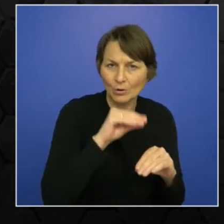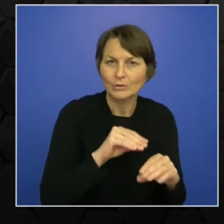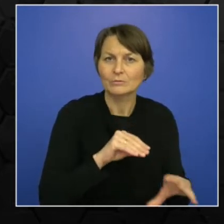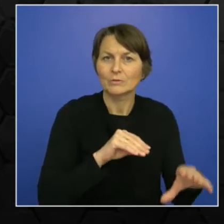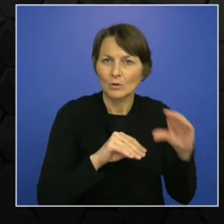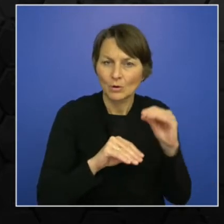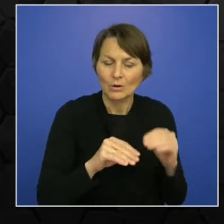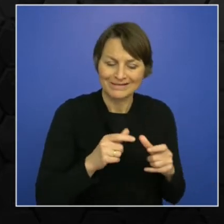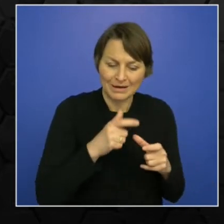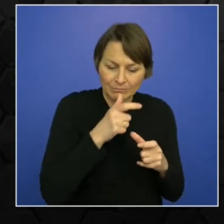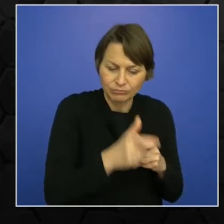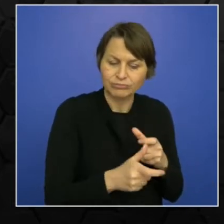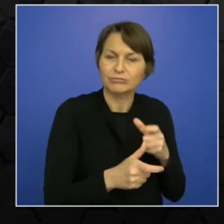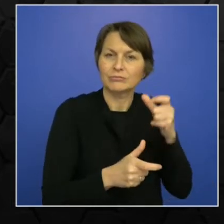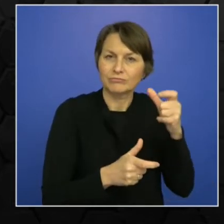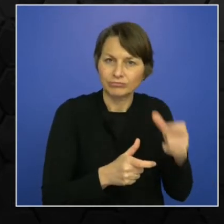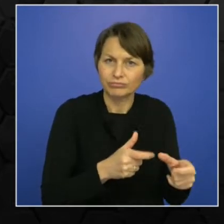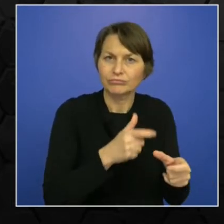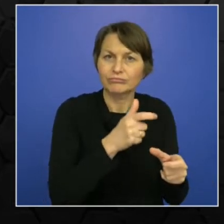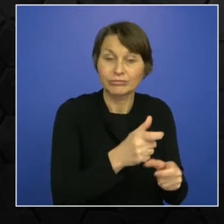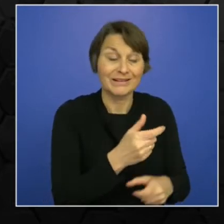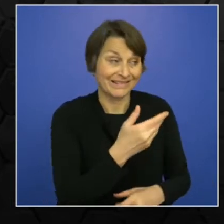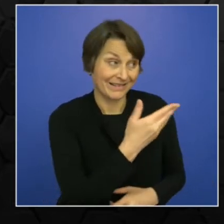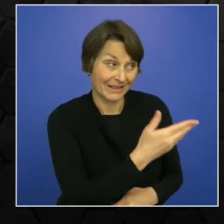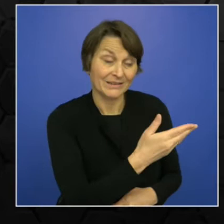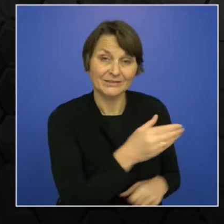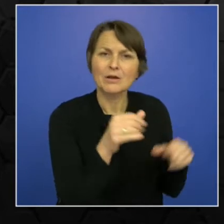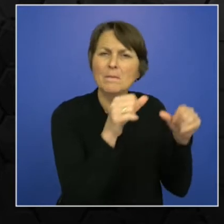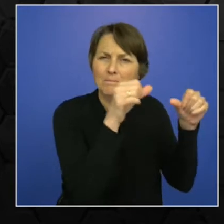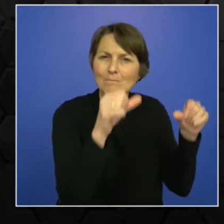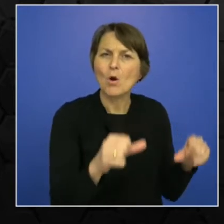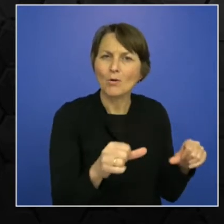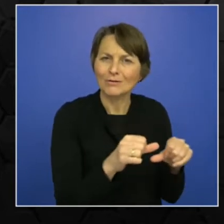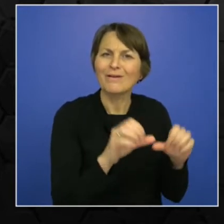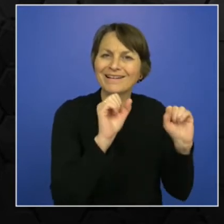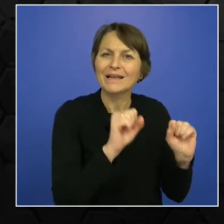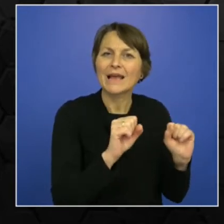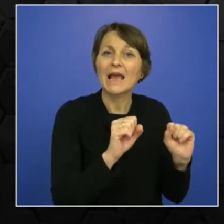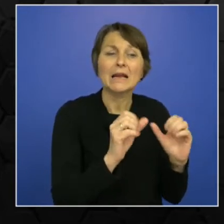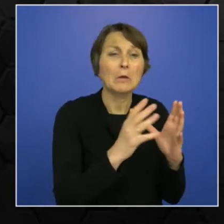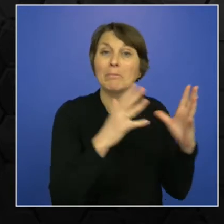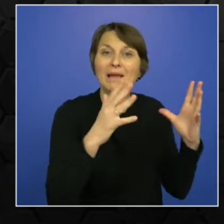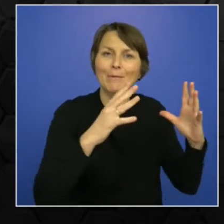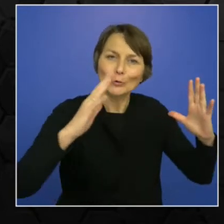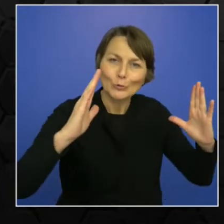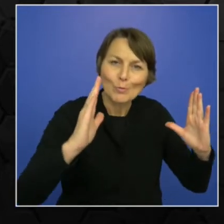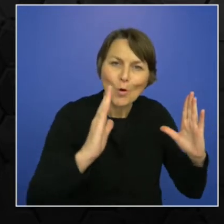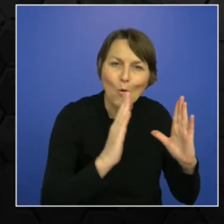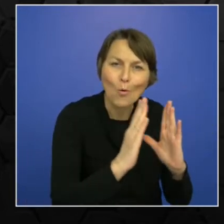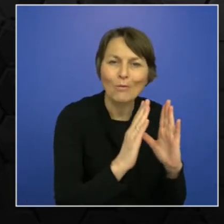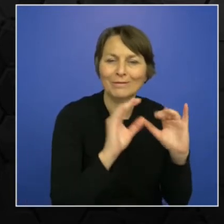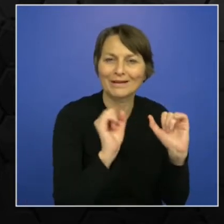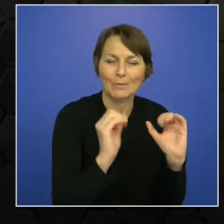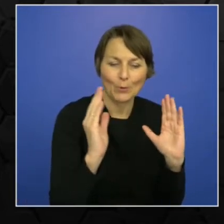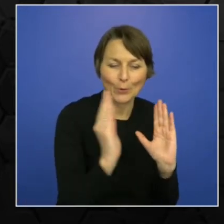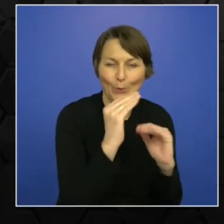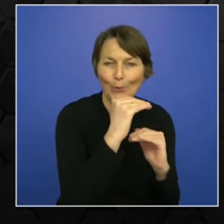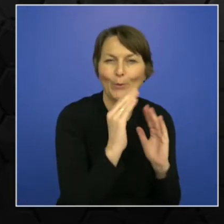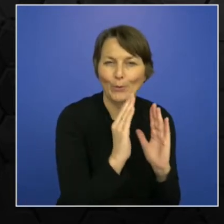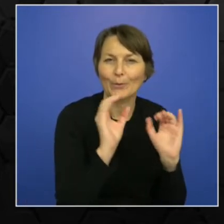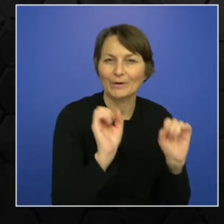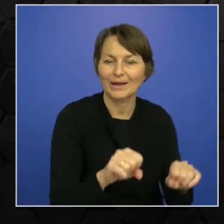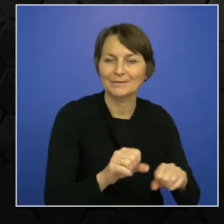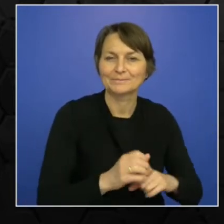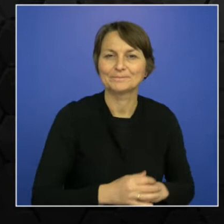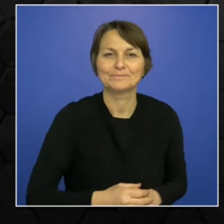this model is able to reduce the size manyfold. So